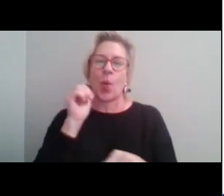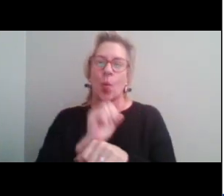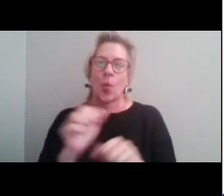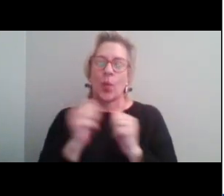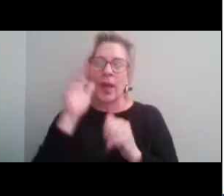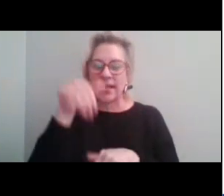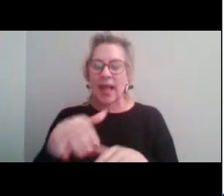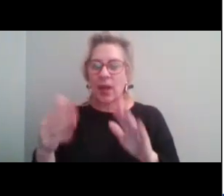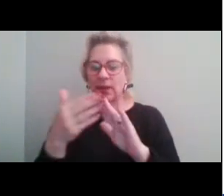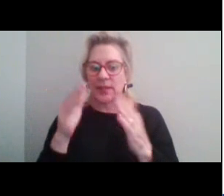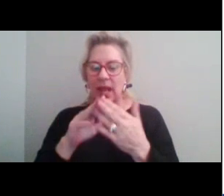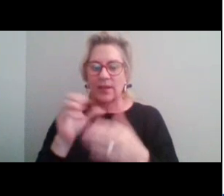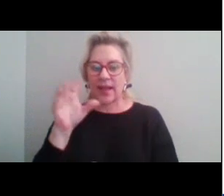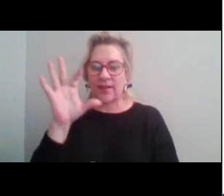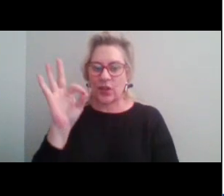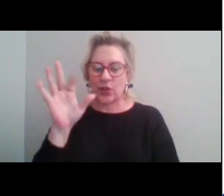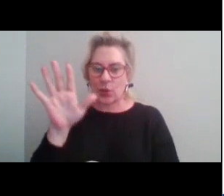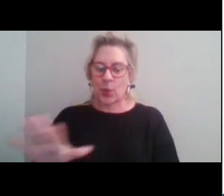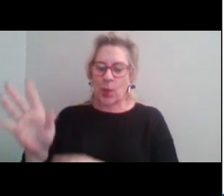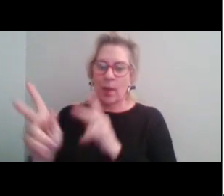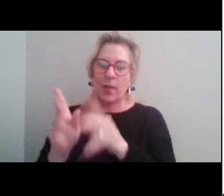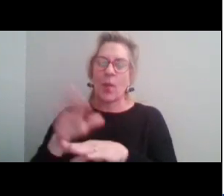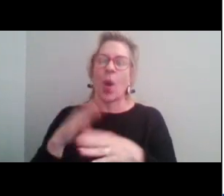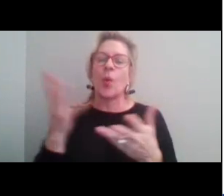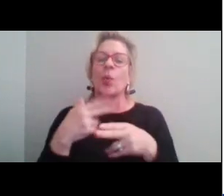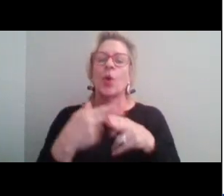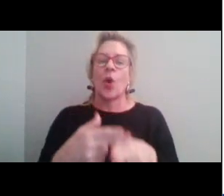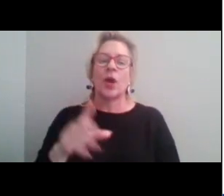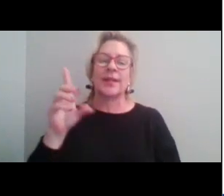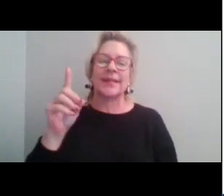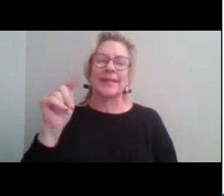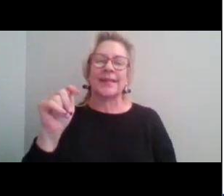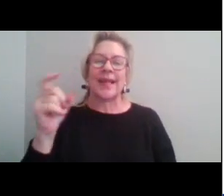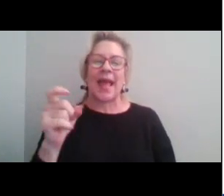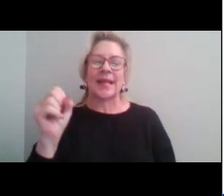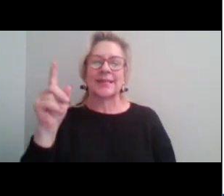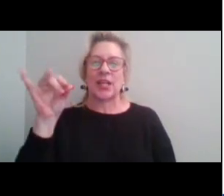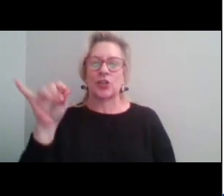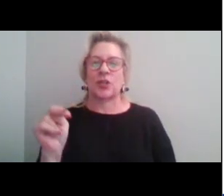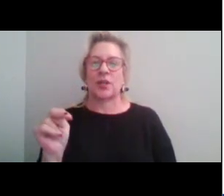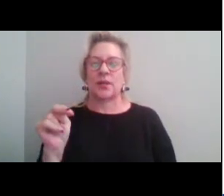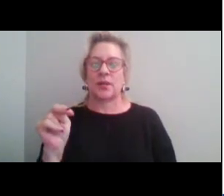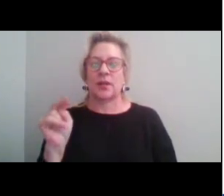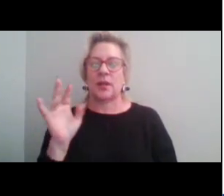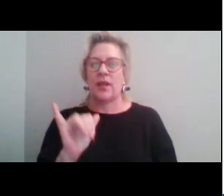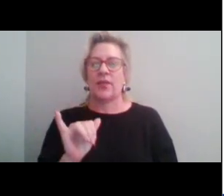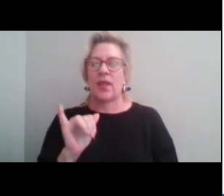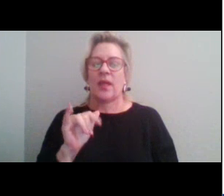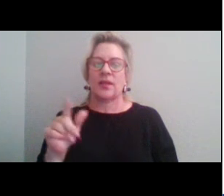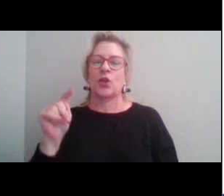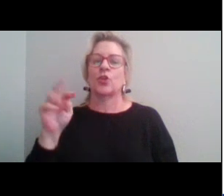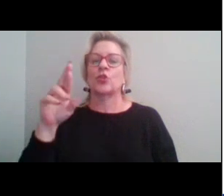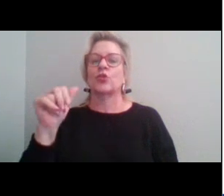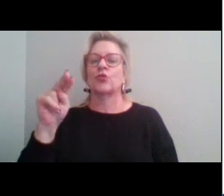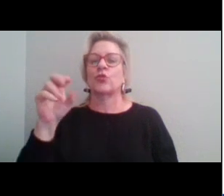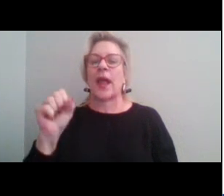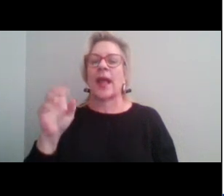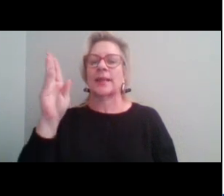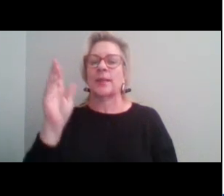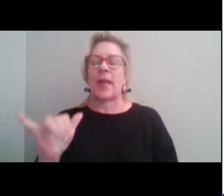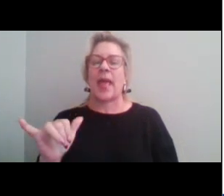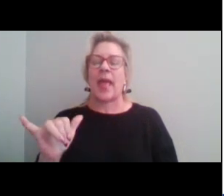and the TJPA folks on the what's called the DTX station, or the station at the Transbay Terminal, where rail will enter